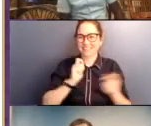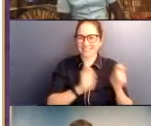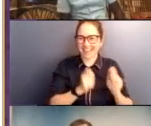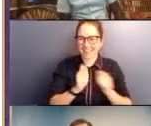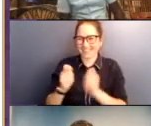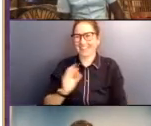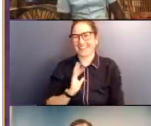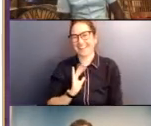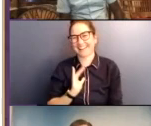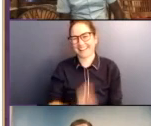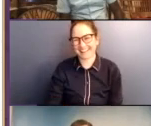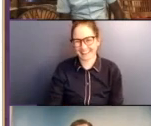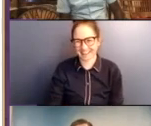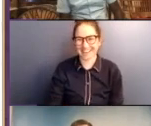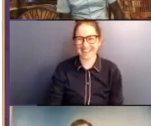that.